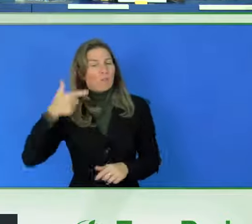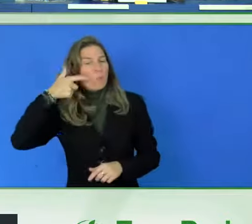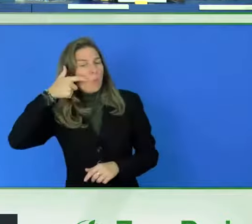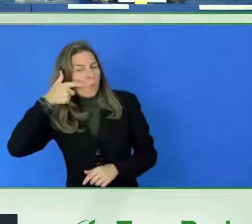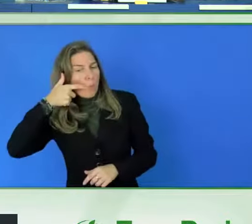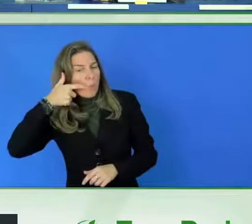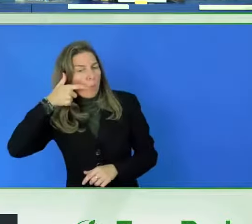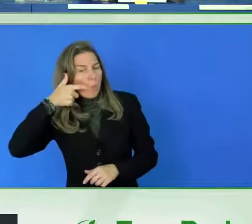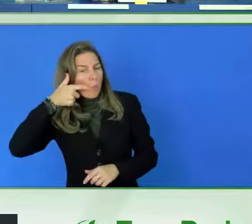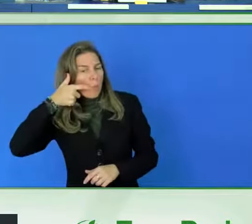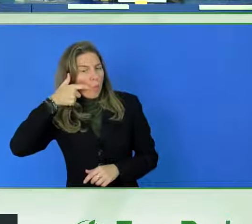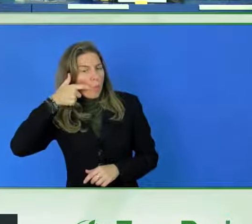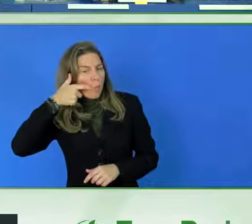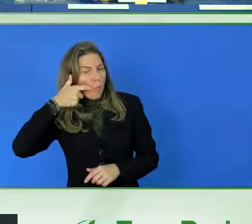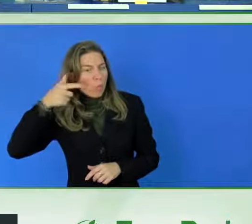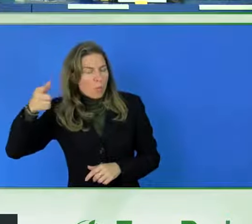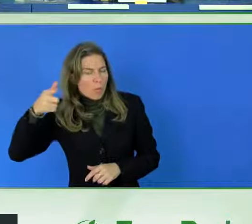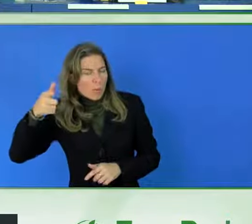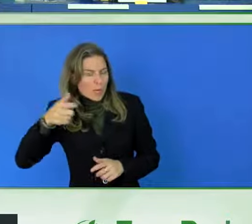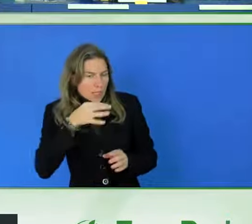user back to the right track.